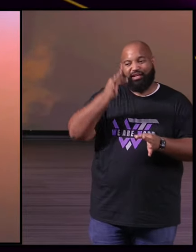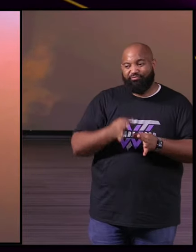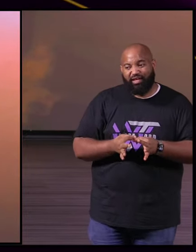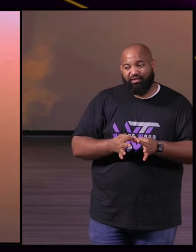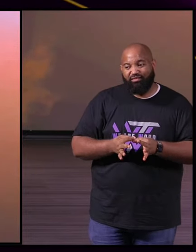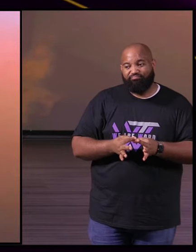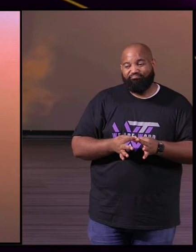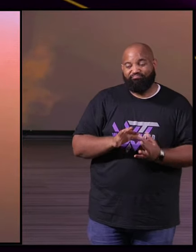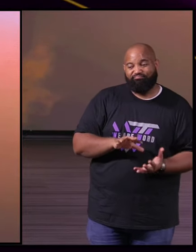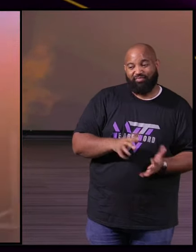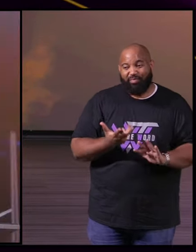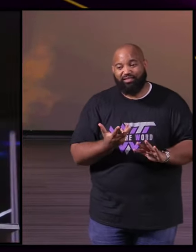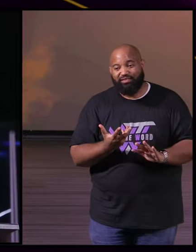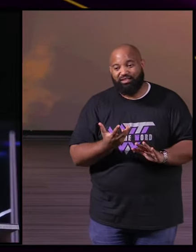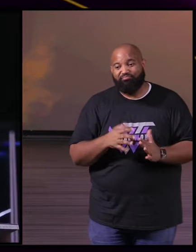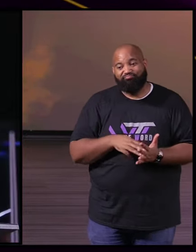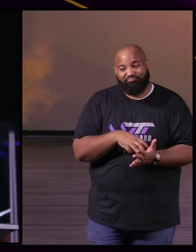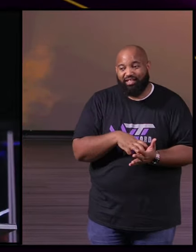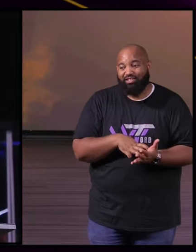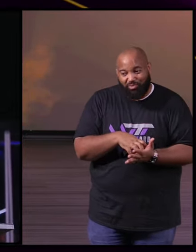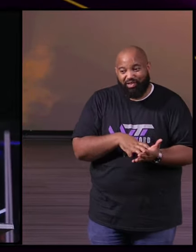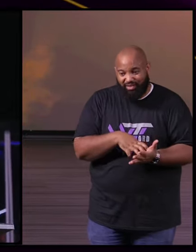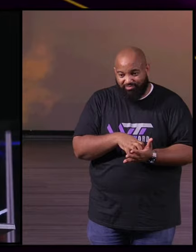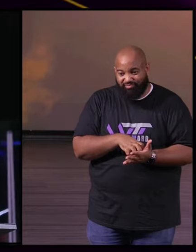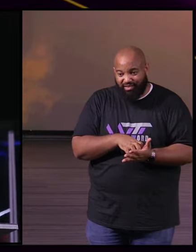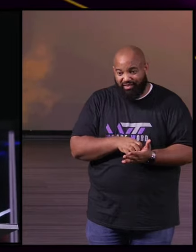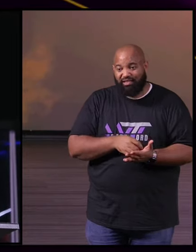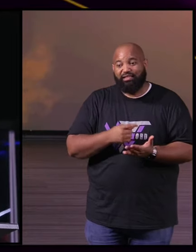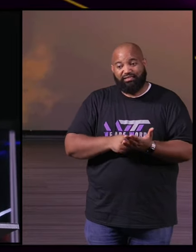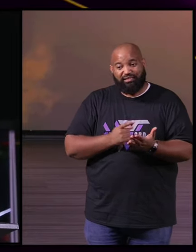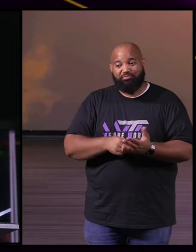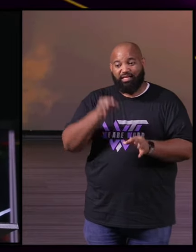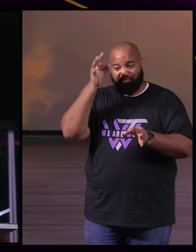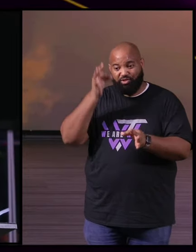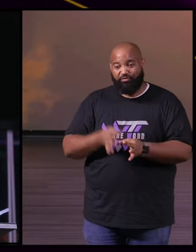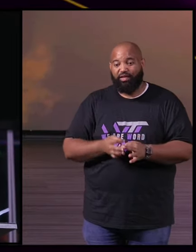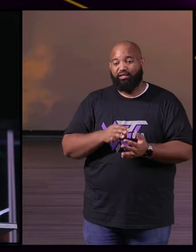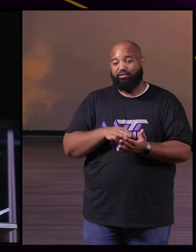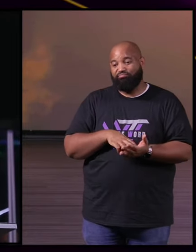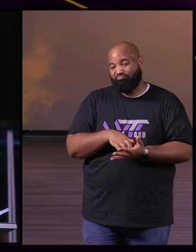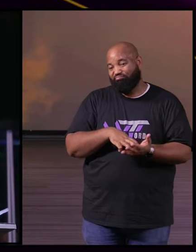falters. Tell somebody, sometimes your faith falters.